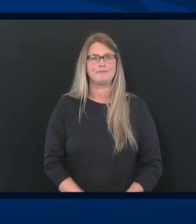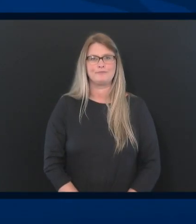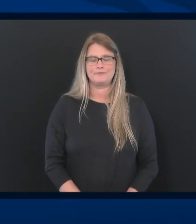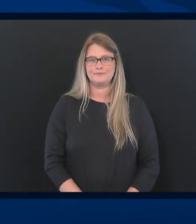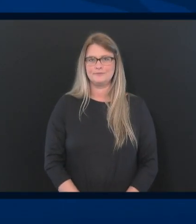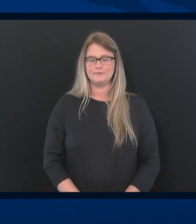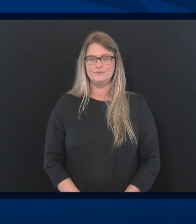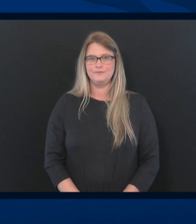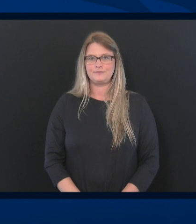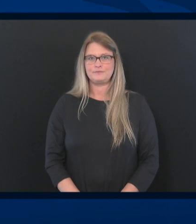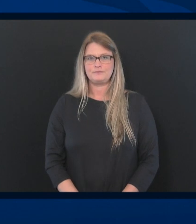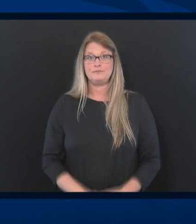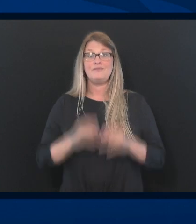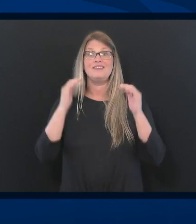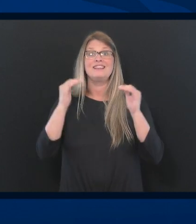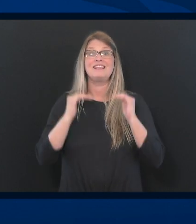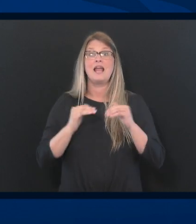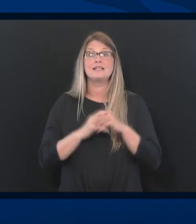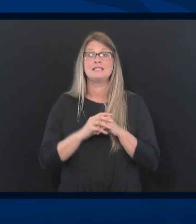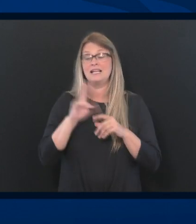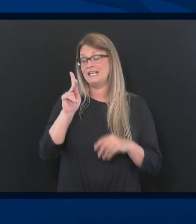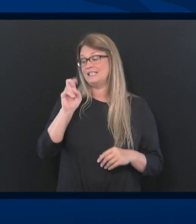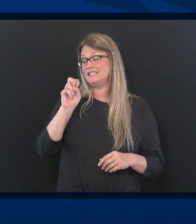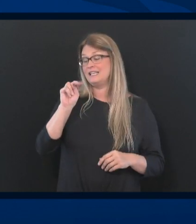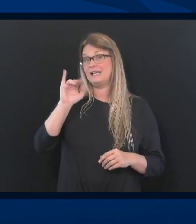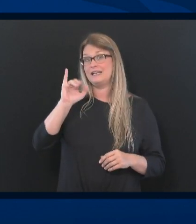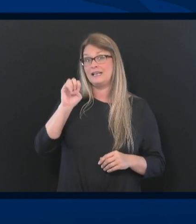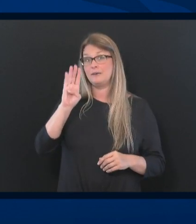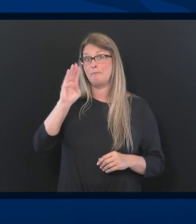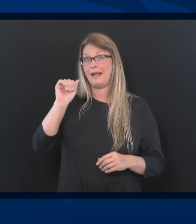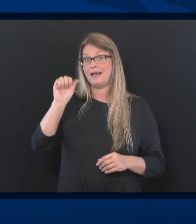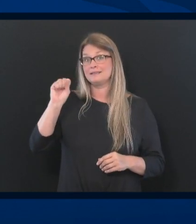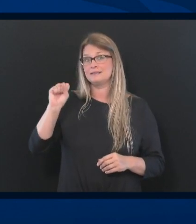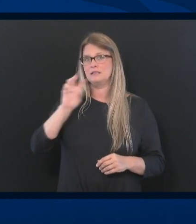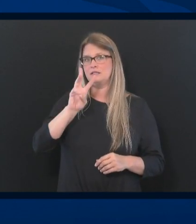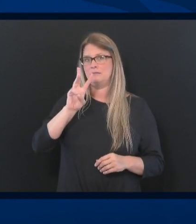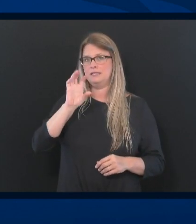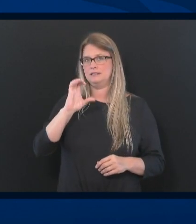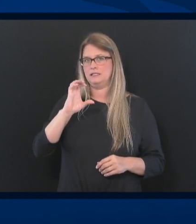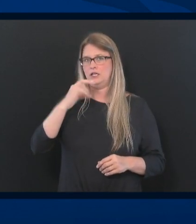Okay, thanks, Stephen. Up next, let's go to Kenny Bass with WCHS.